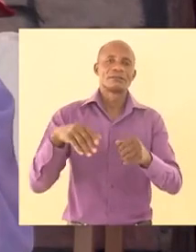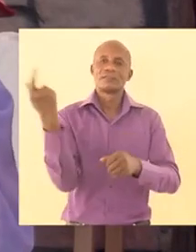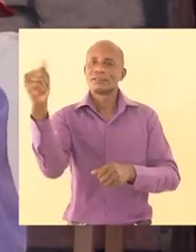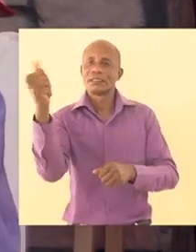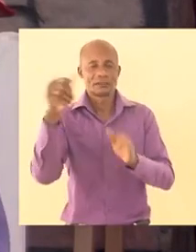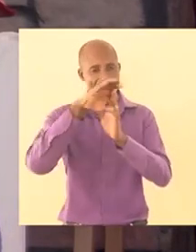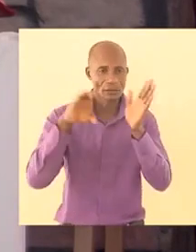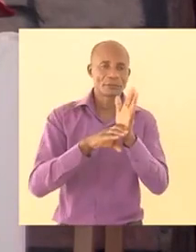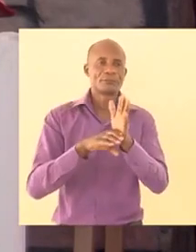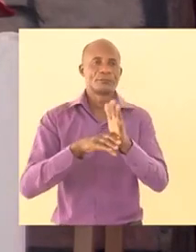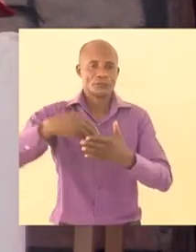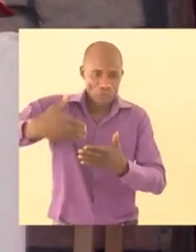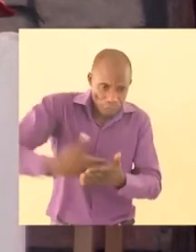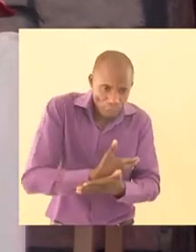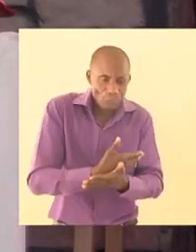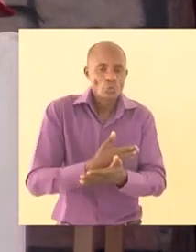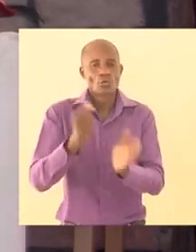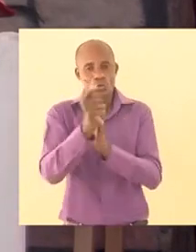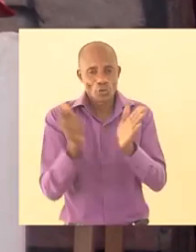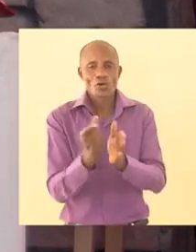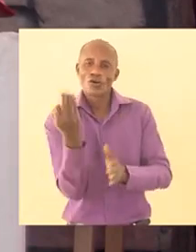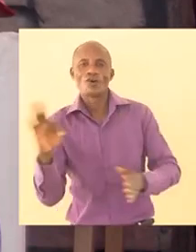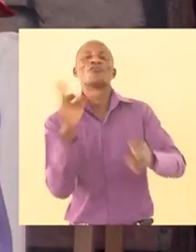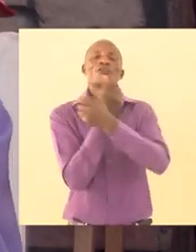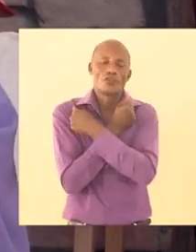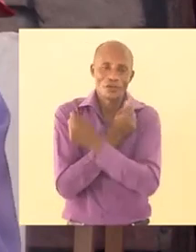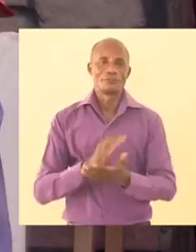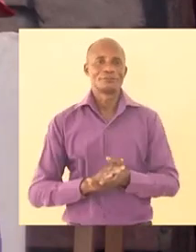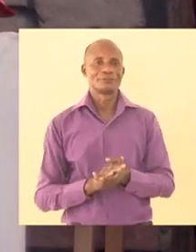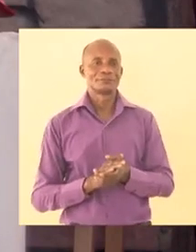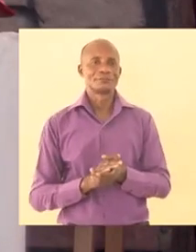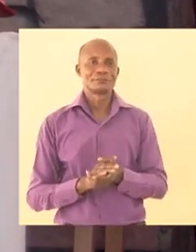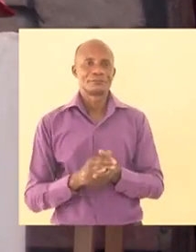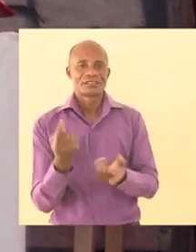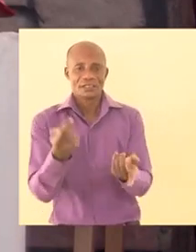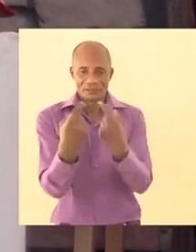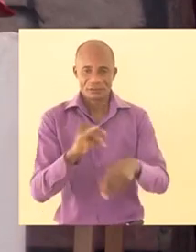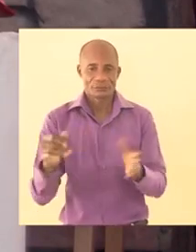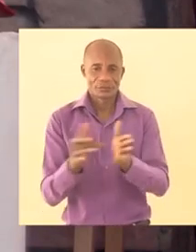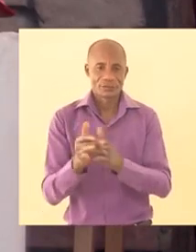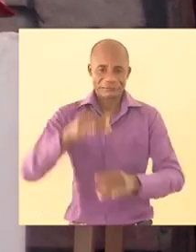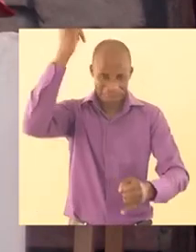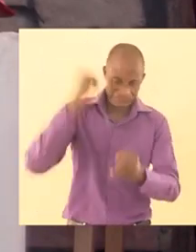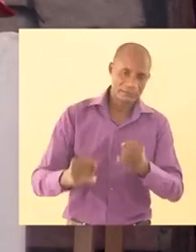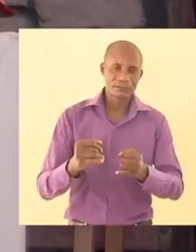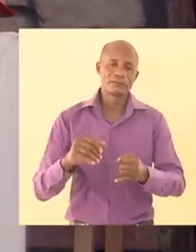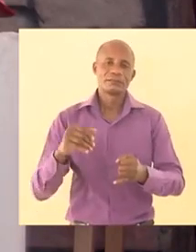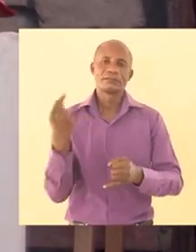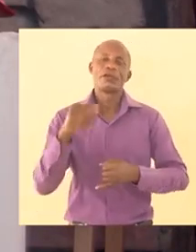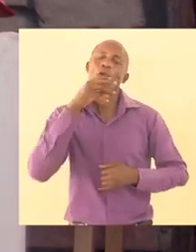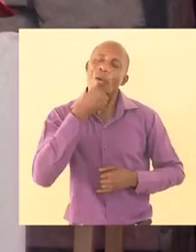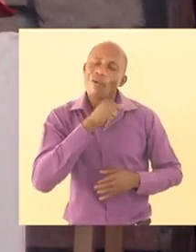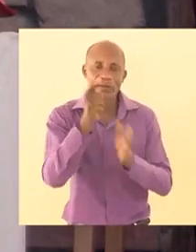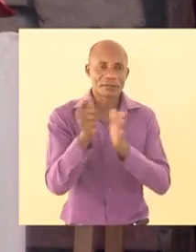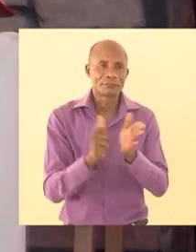That new law is the new law of love, the covenant of love. The coming of Jesus ends the old